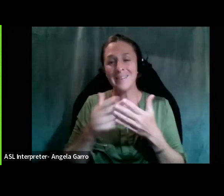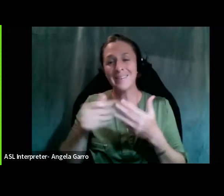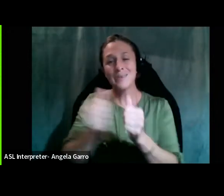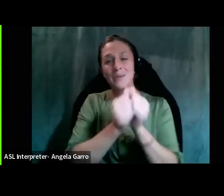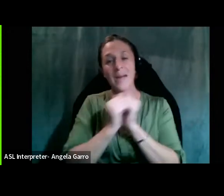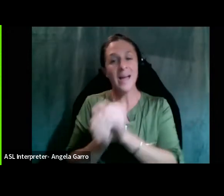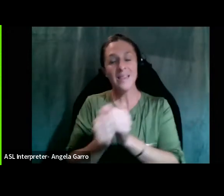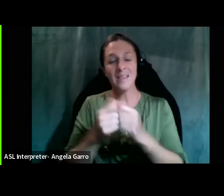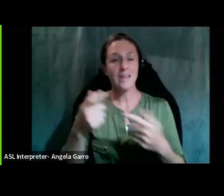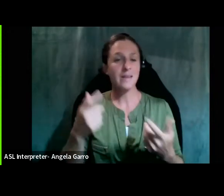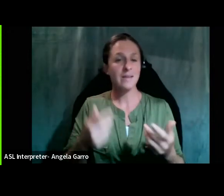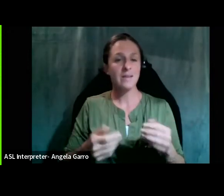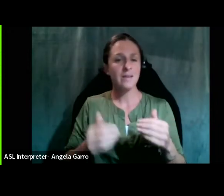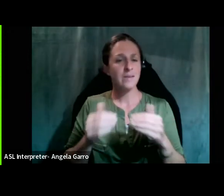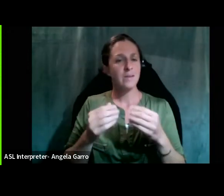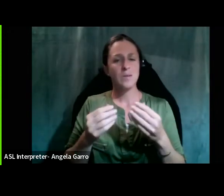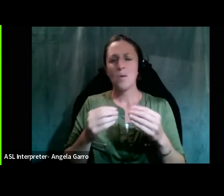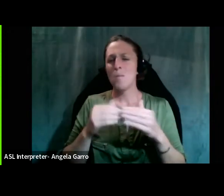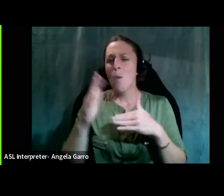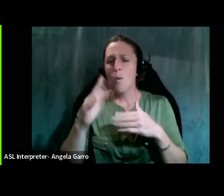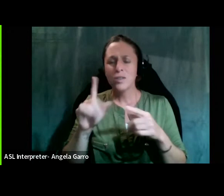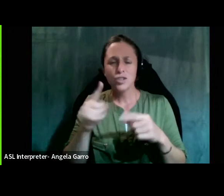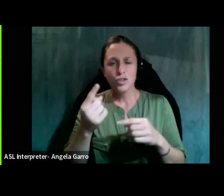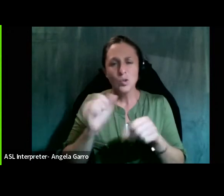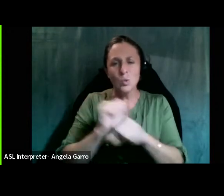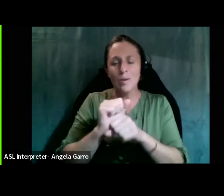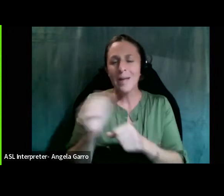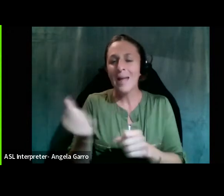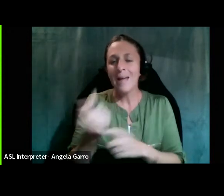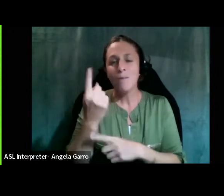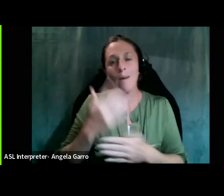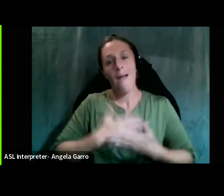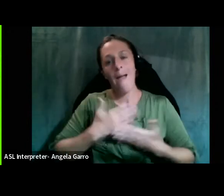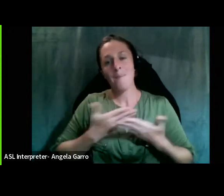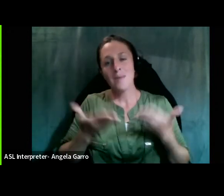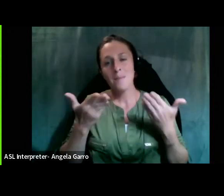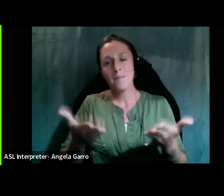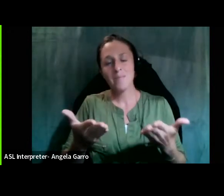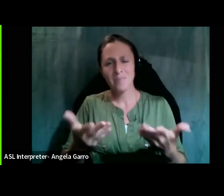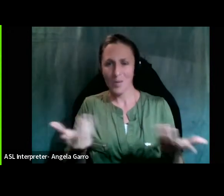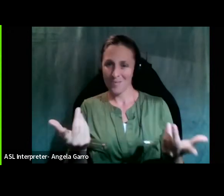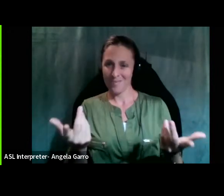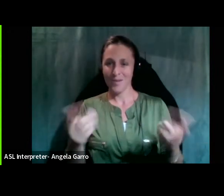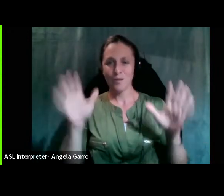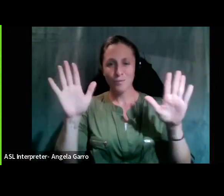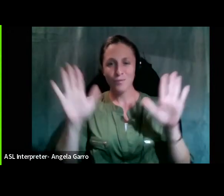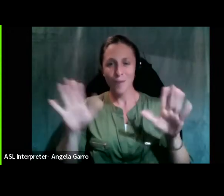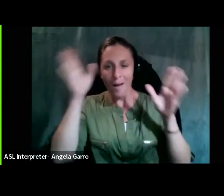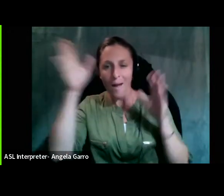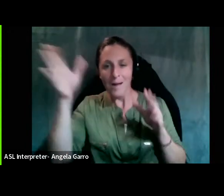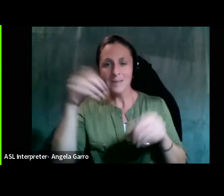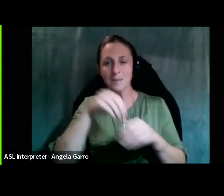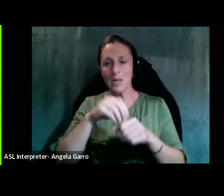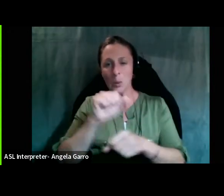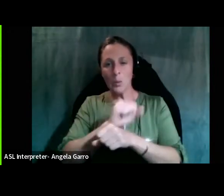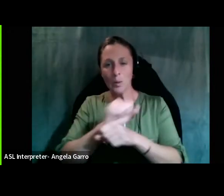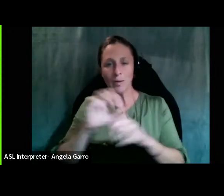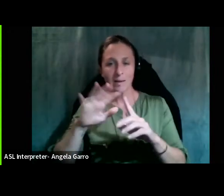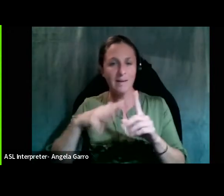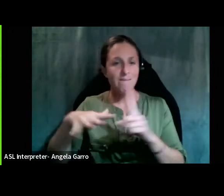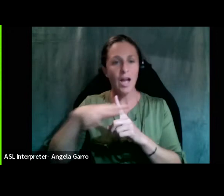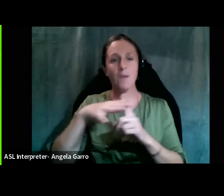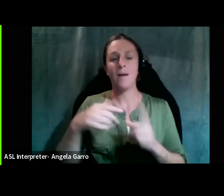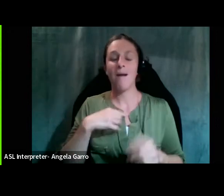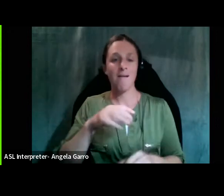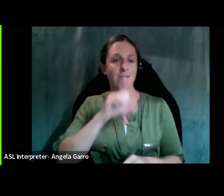It's more than just work. Everyone's happy to be there. What a concept. in the working environment. I love it. As